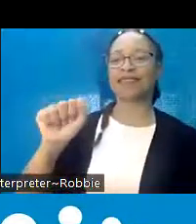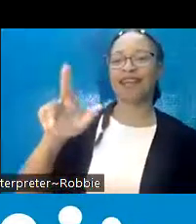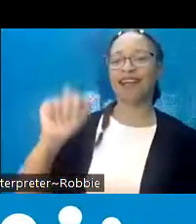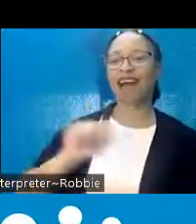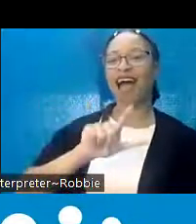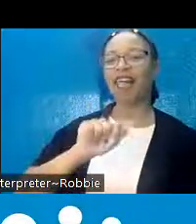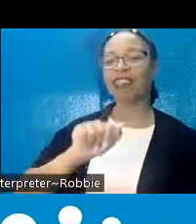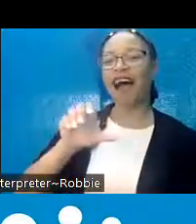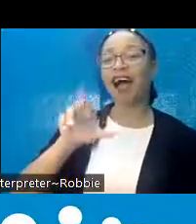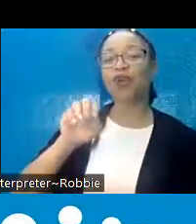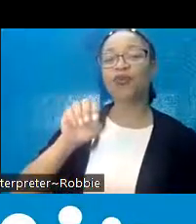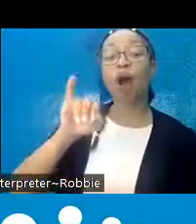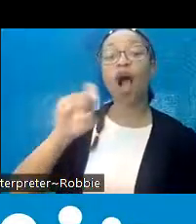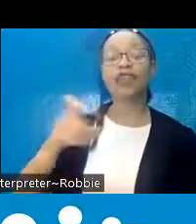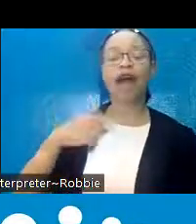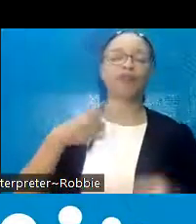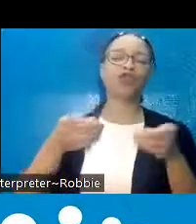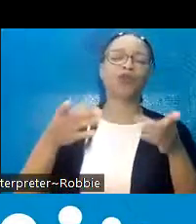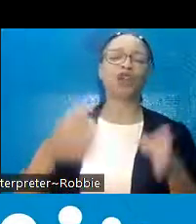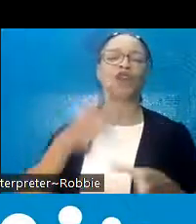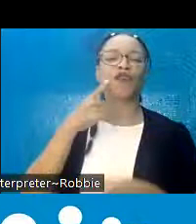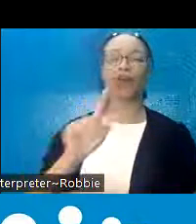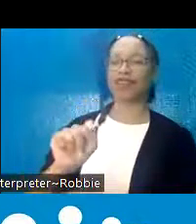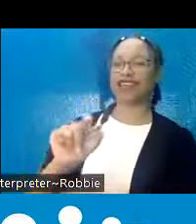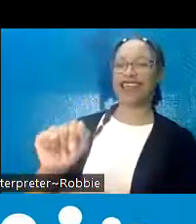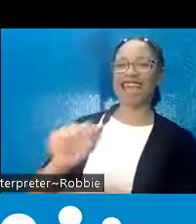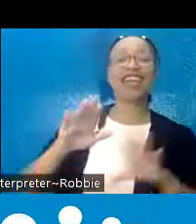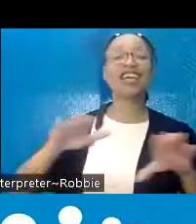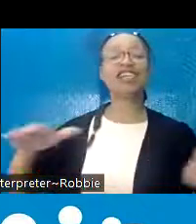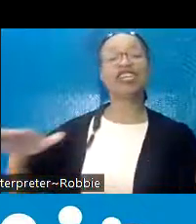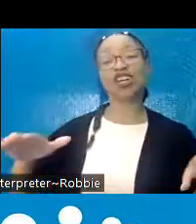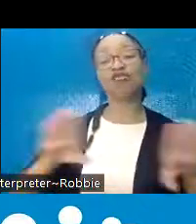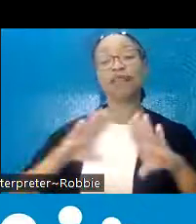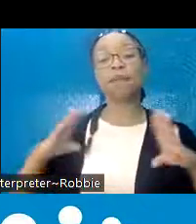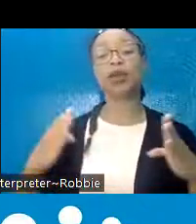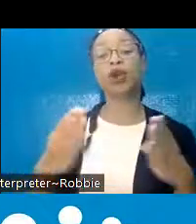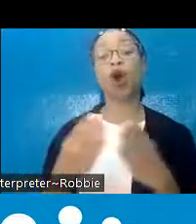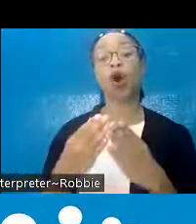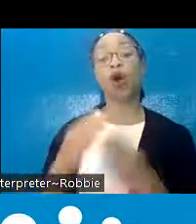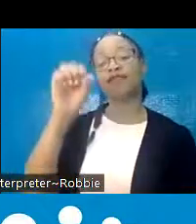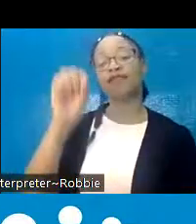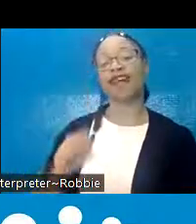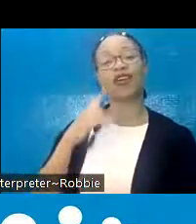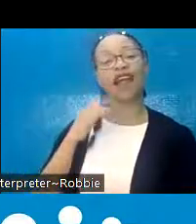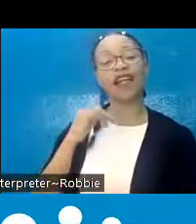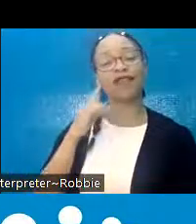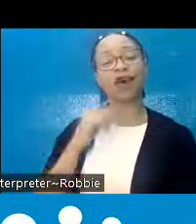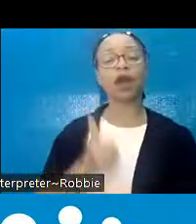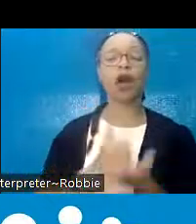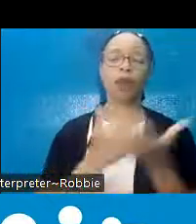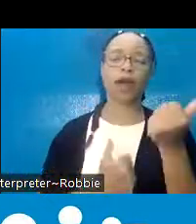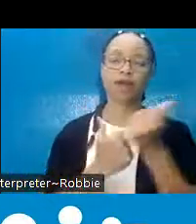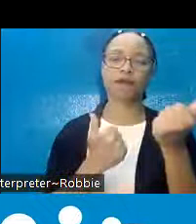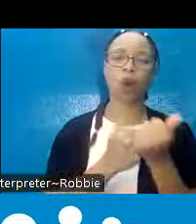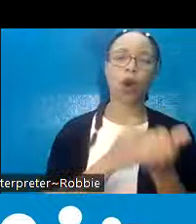I'm the Director for Strategies TA through Children's Bureau of Southern California. And we help to support both the Central